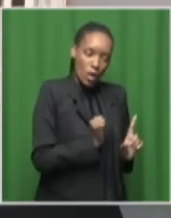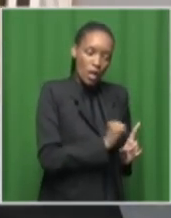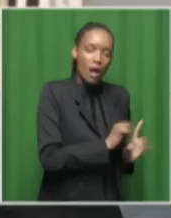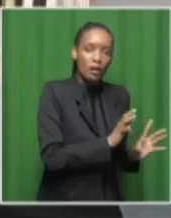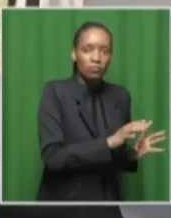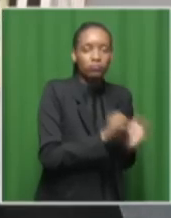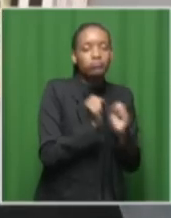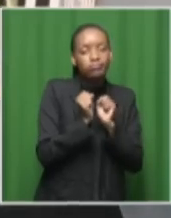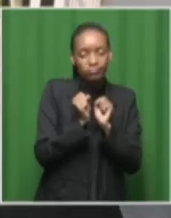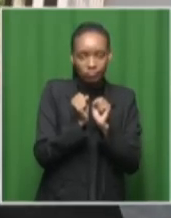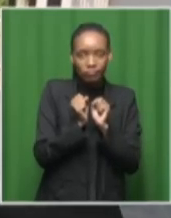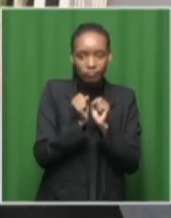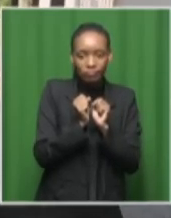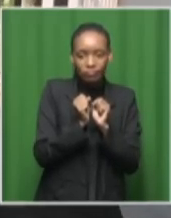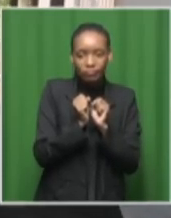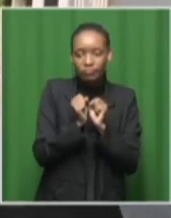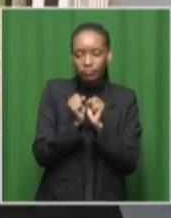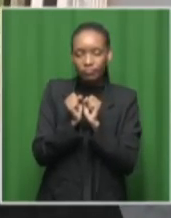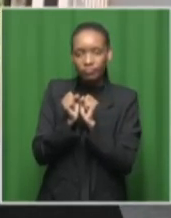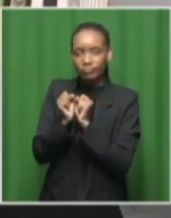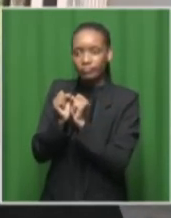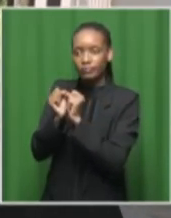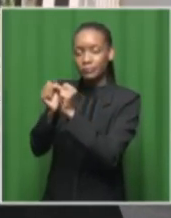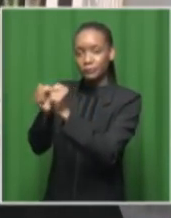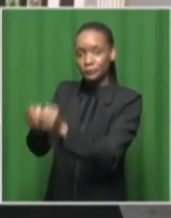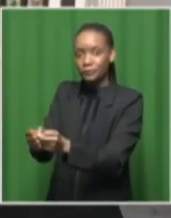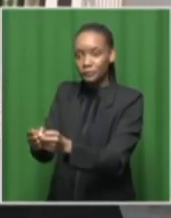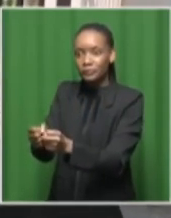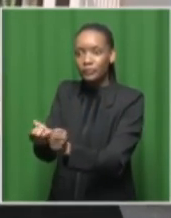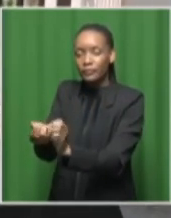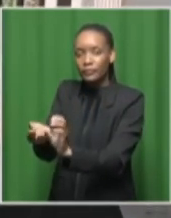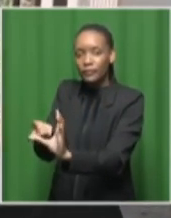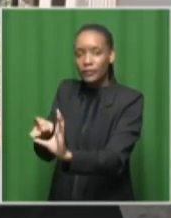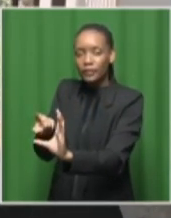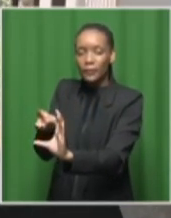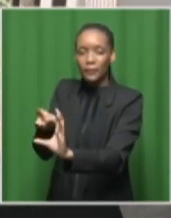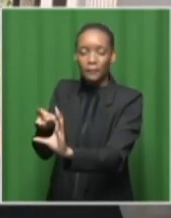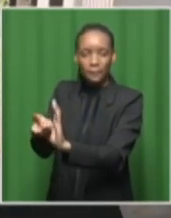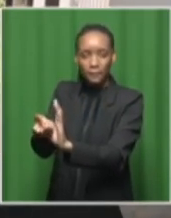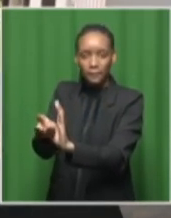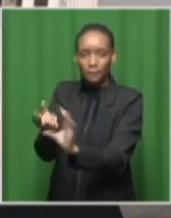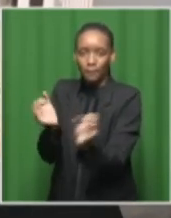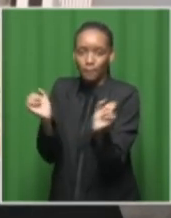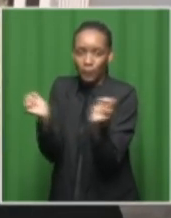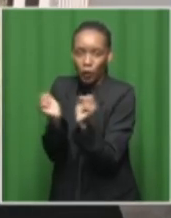here, so that it goes to the it goes to a